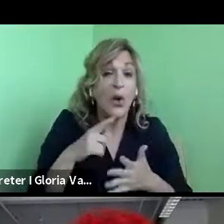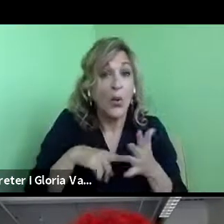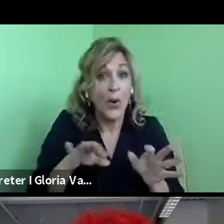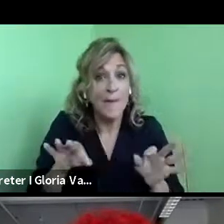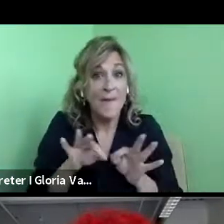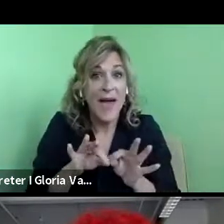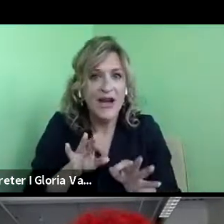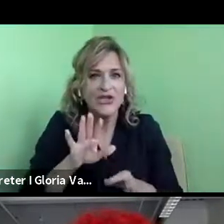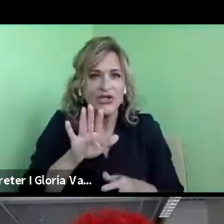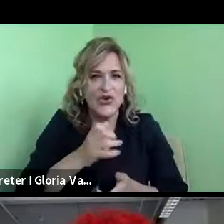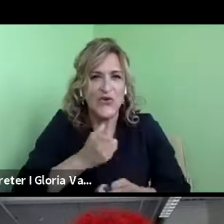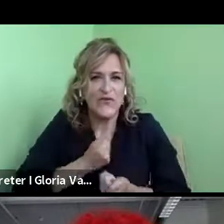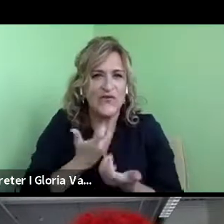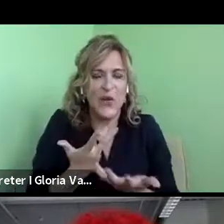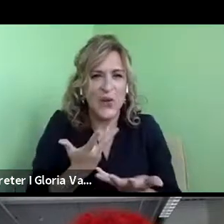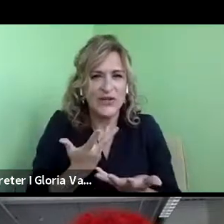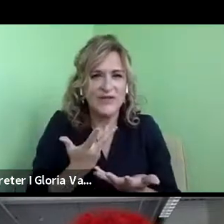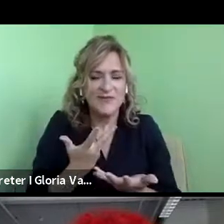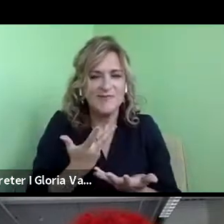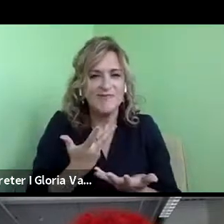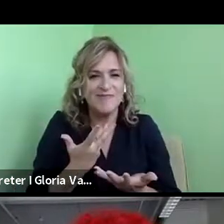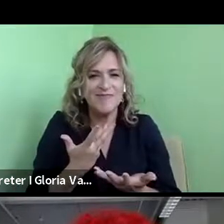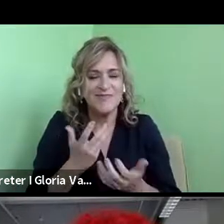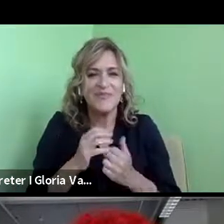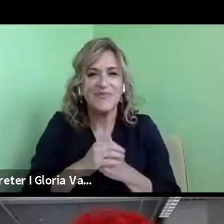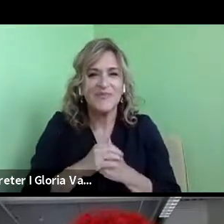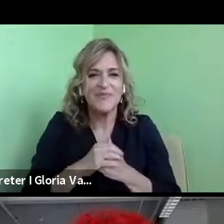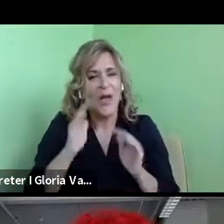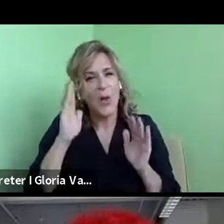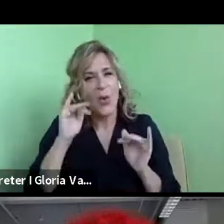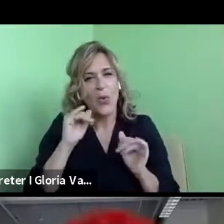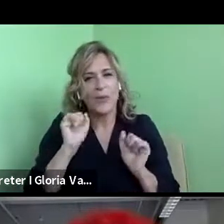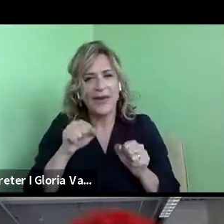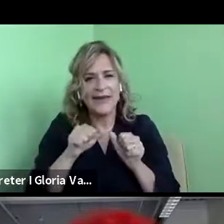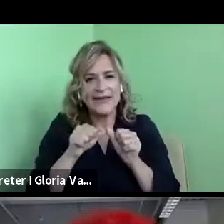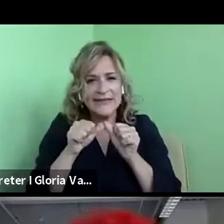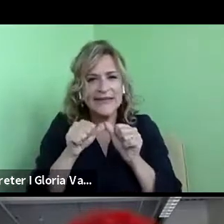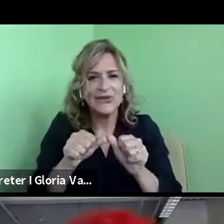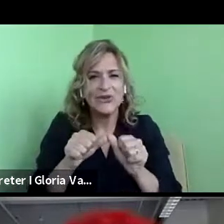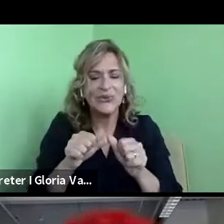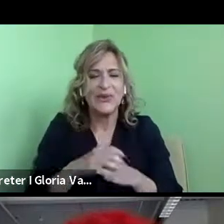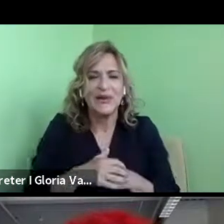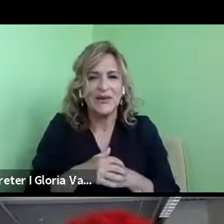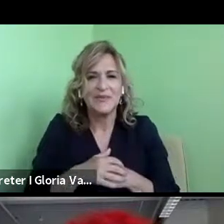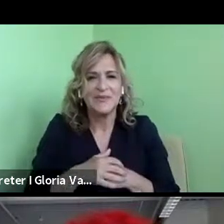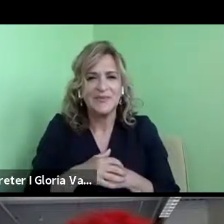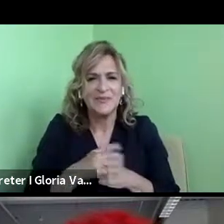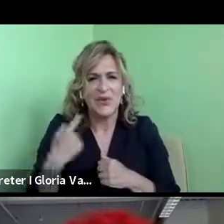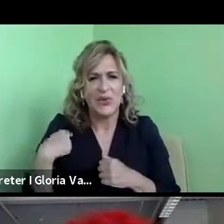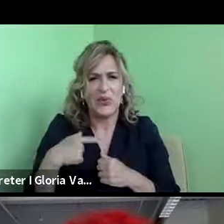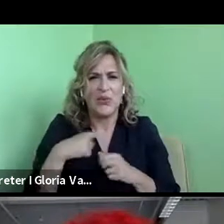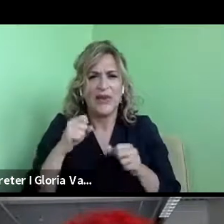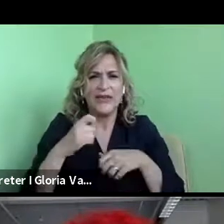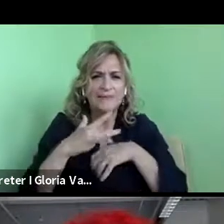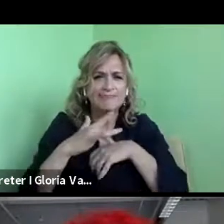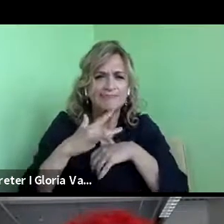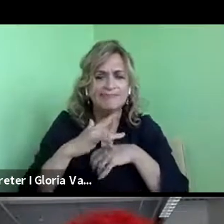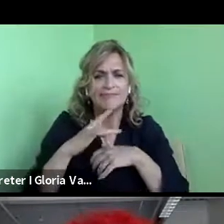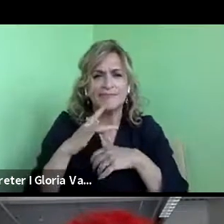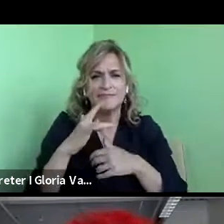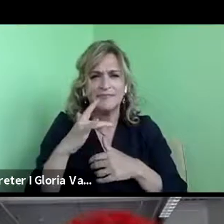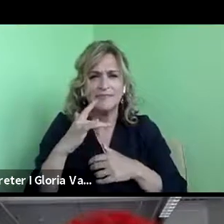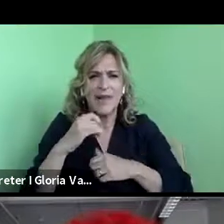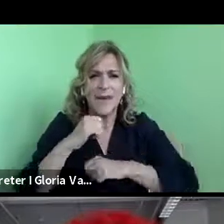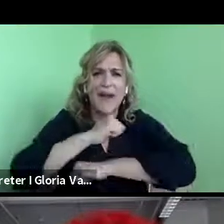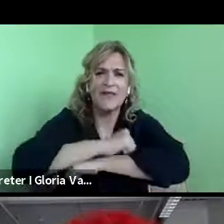I hope things like that can continue. And I think also we need platforms. Like, as artists, we need platforms. You know,